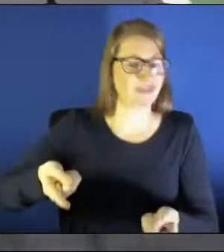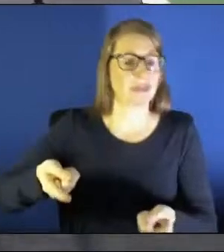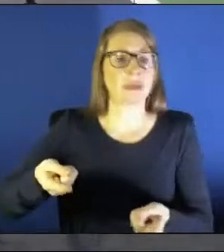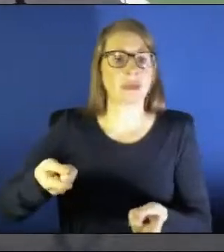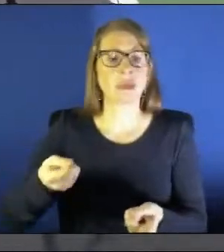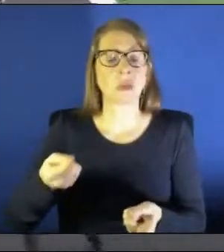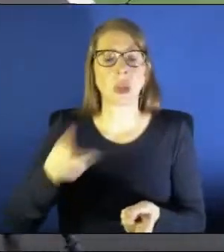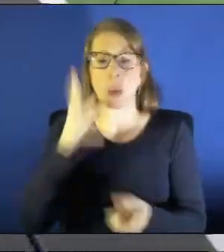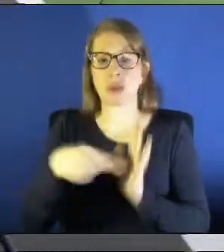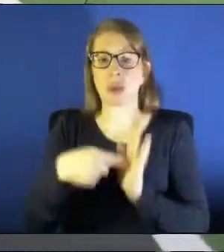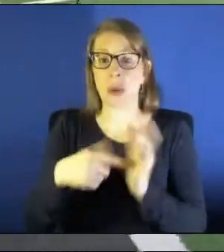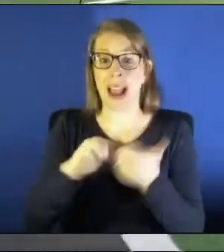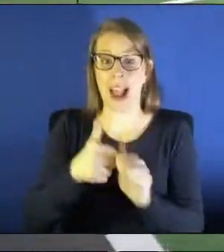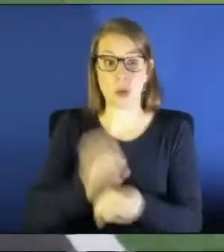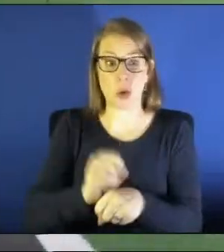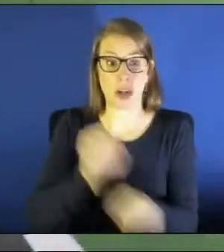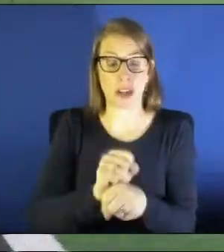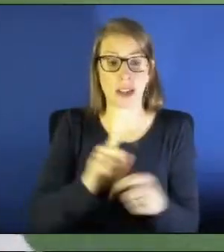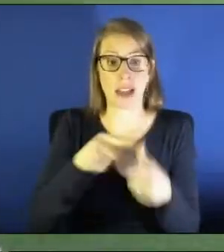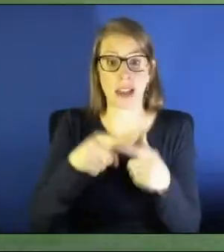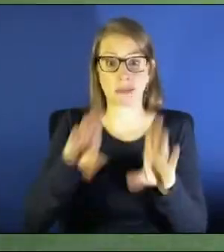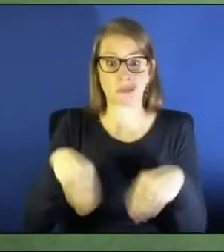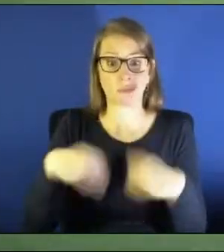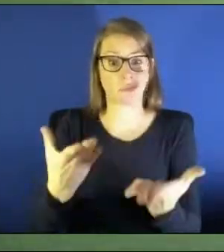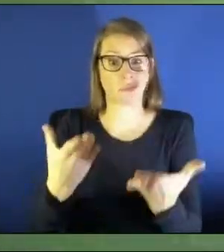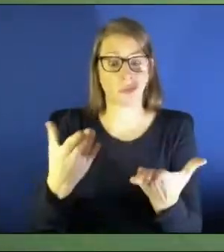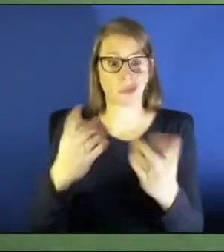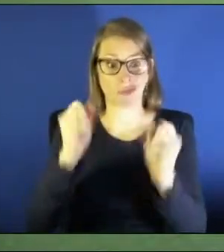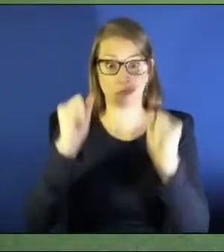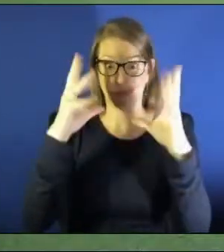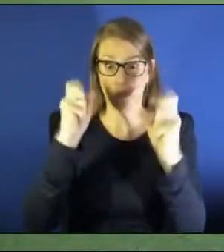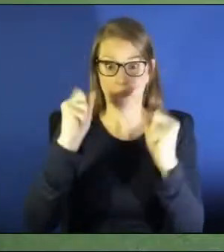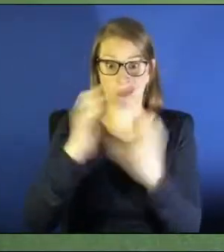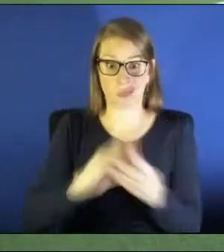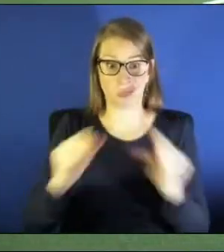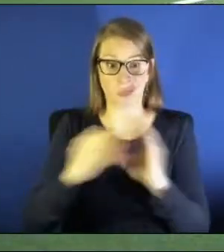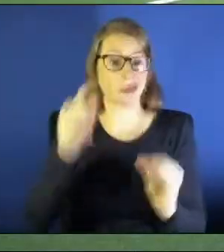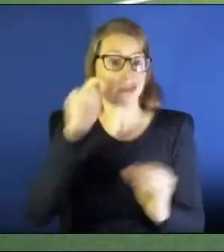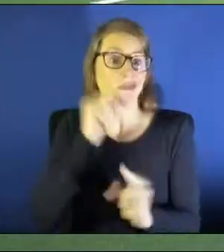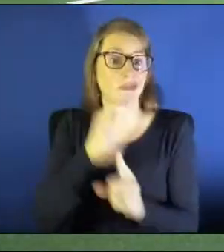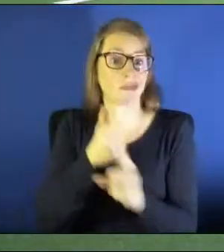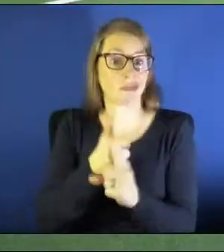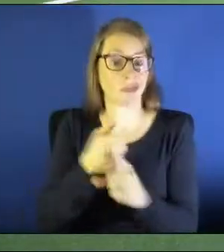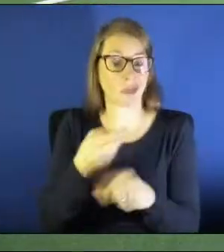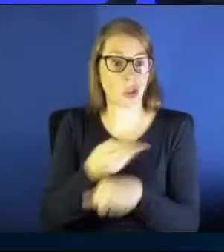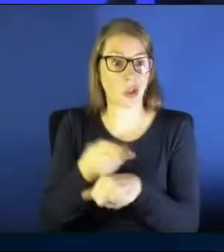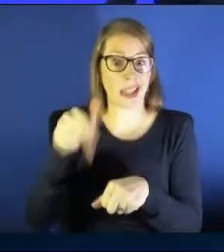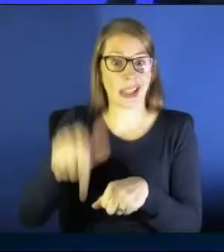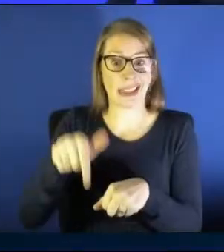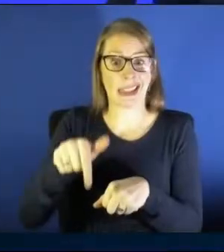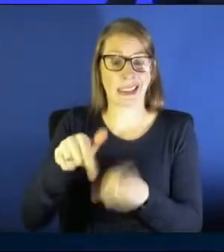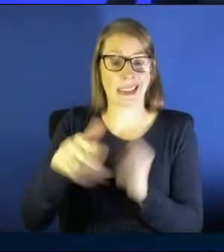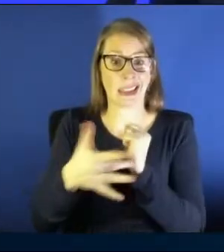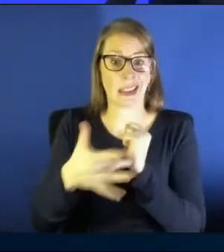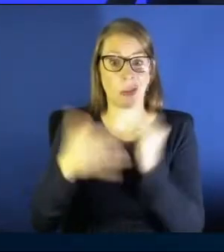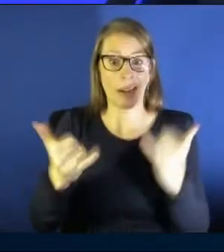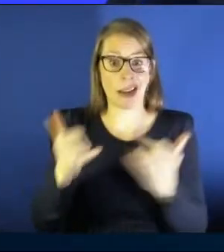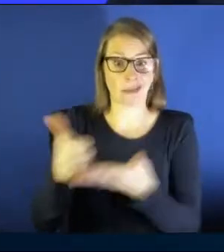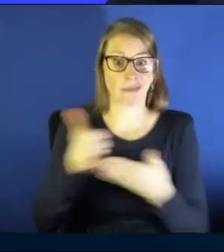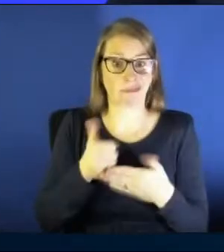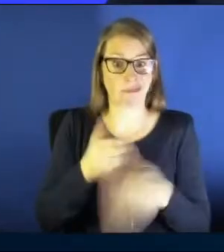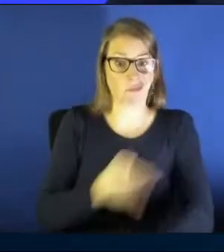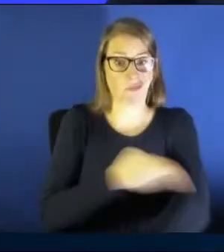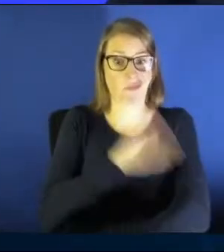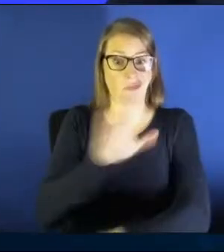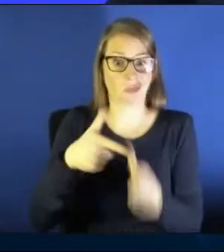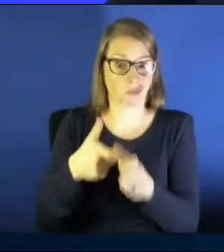little bit and bring you the amazing story of a teenager right here in town who's using this right now to help with his running. Jess? Very cool. Can't wait to hear.